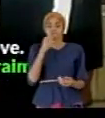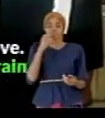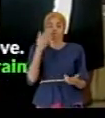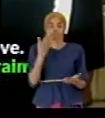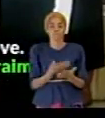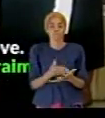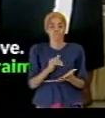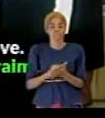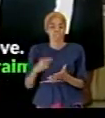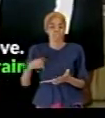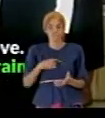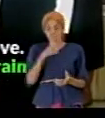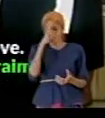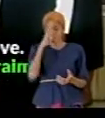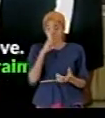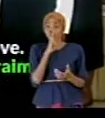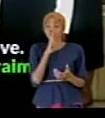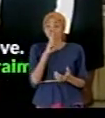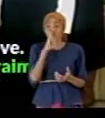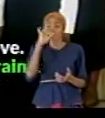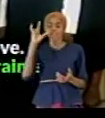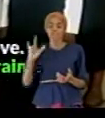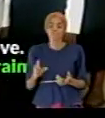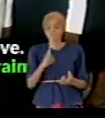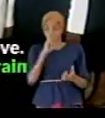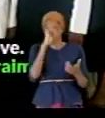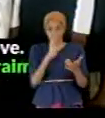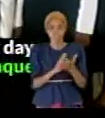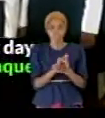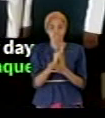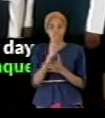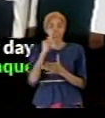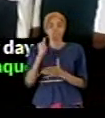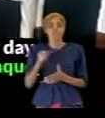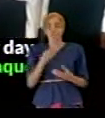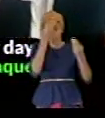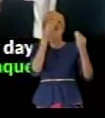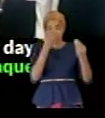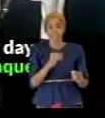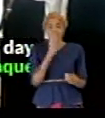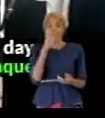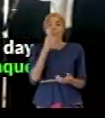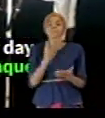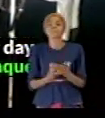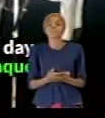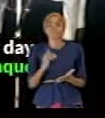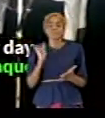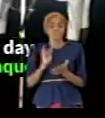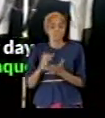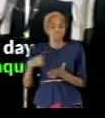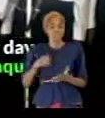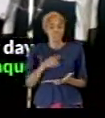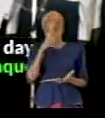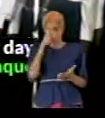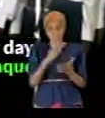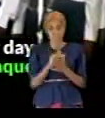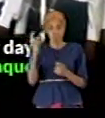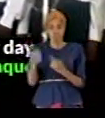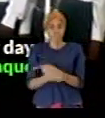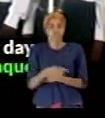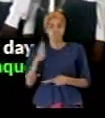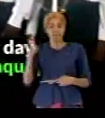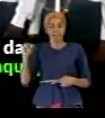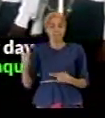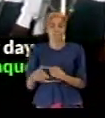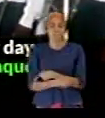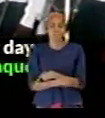Obedience and prudence, we truly believe. Obedience and prudence, trust in